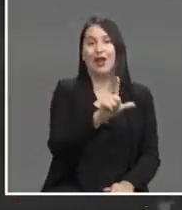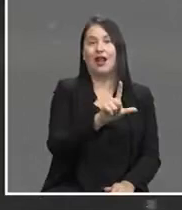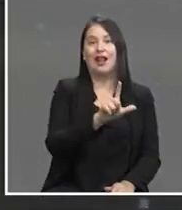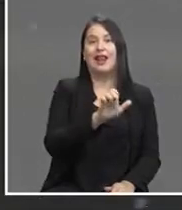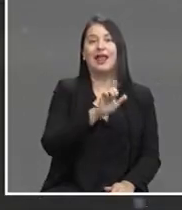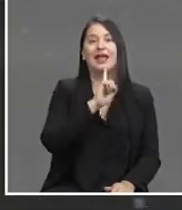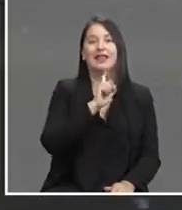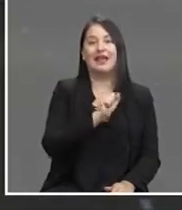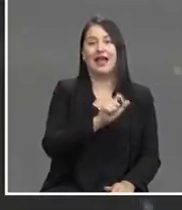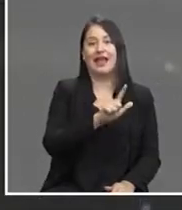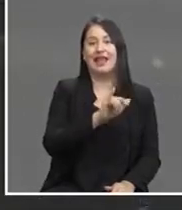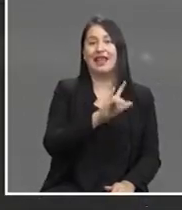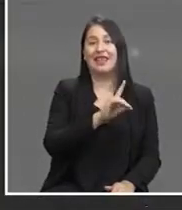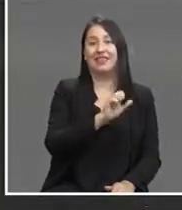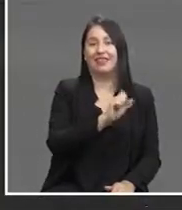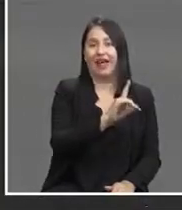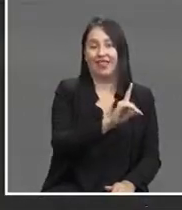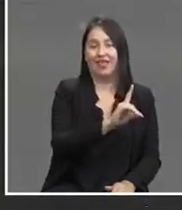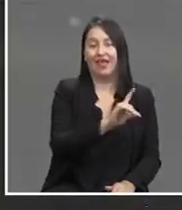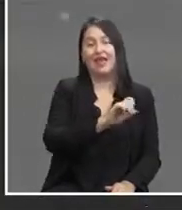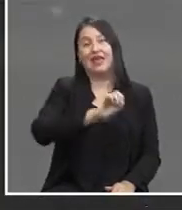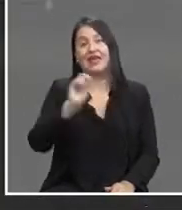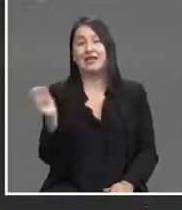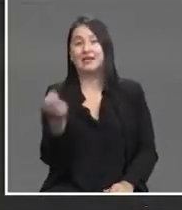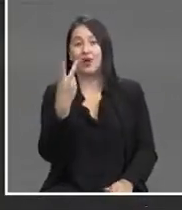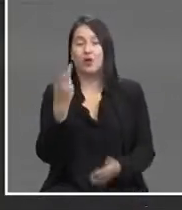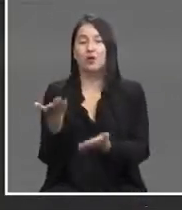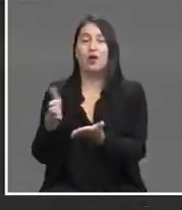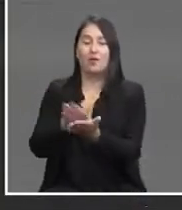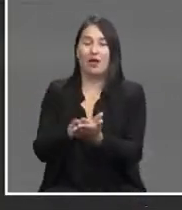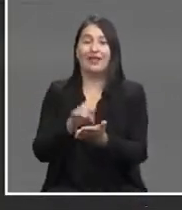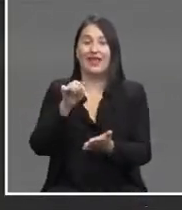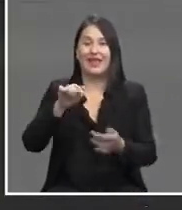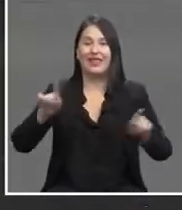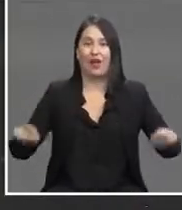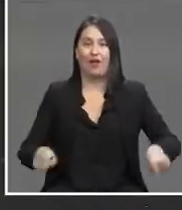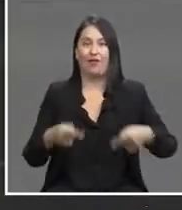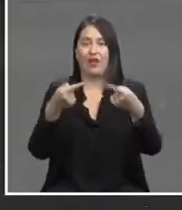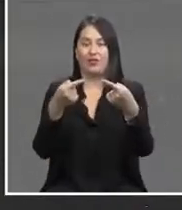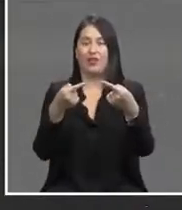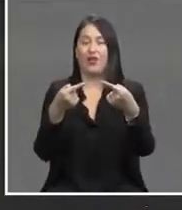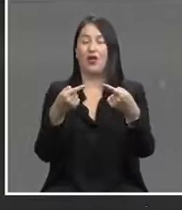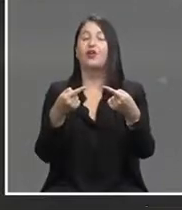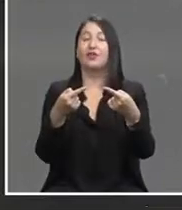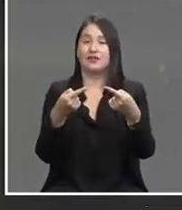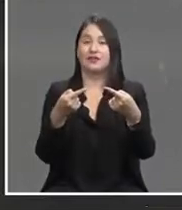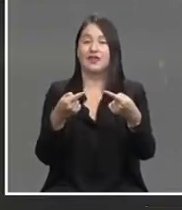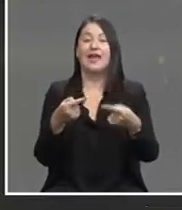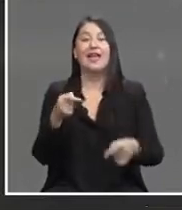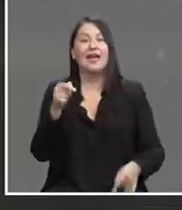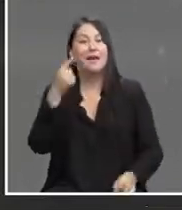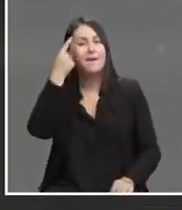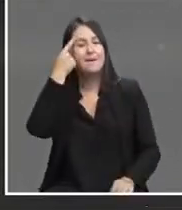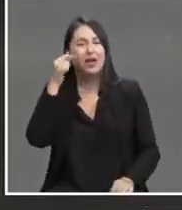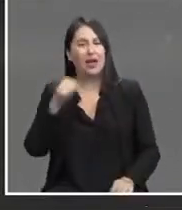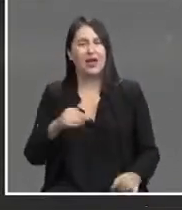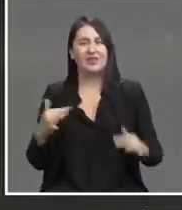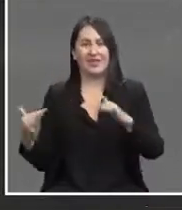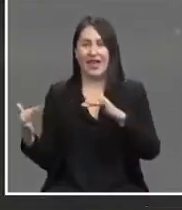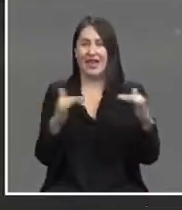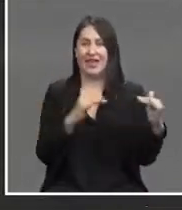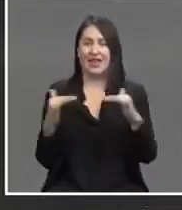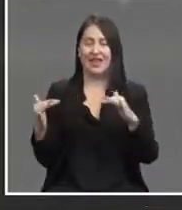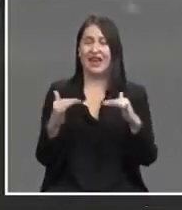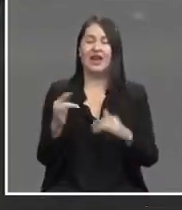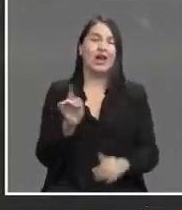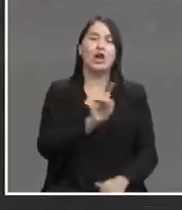deadly confrontation. But this war is not the classic war. It has been completely